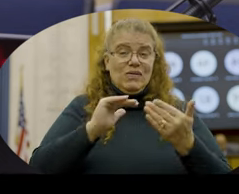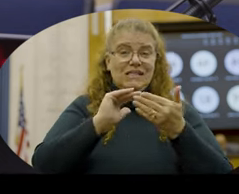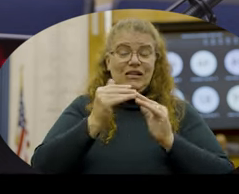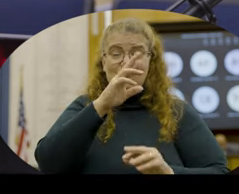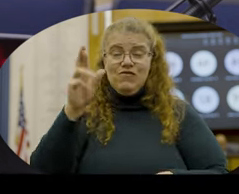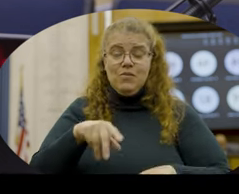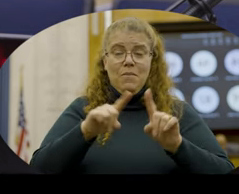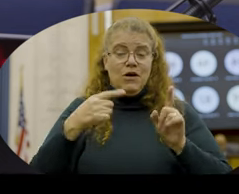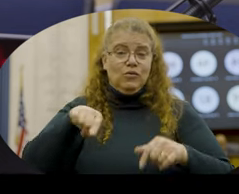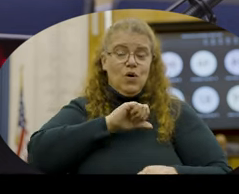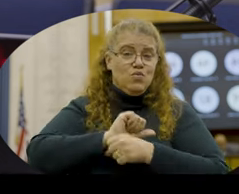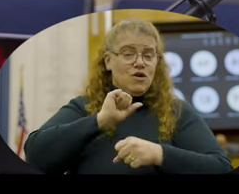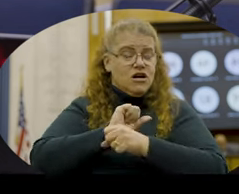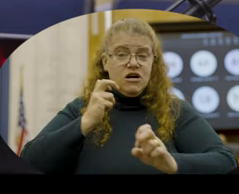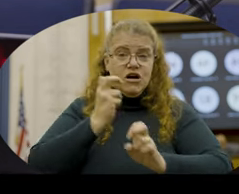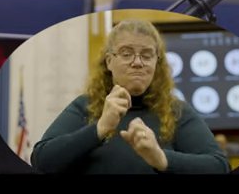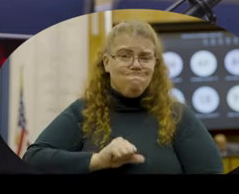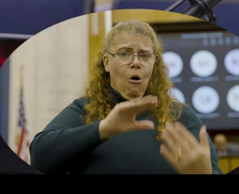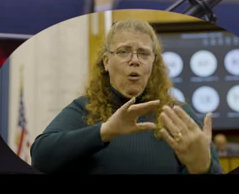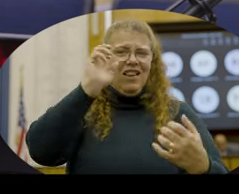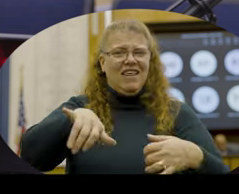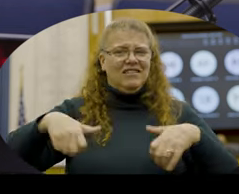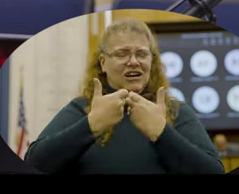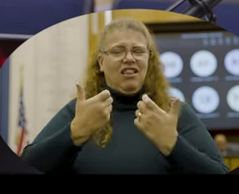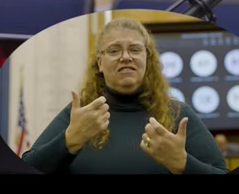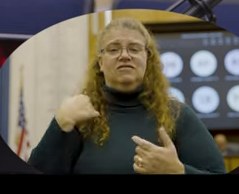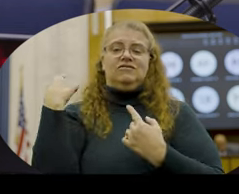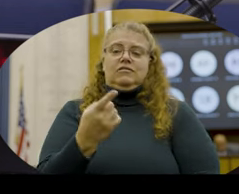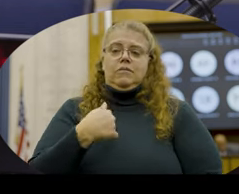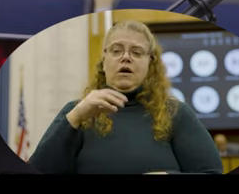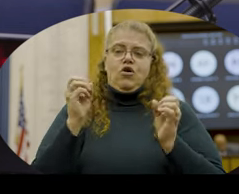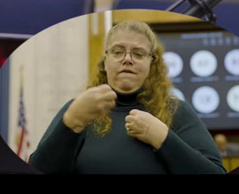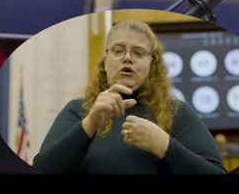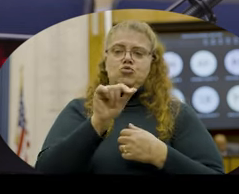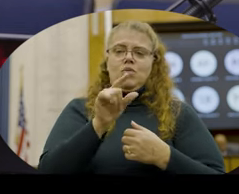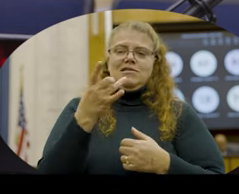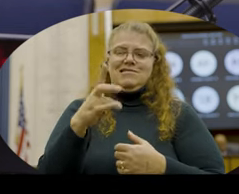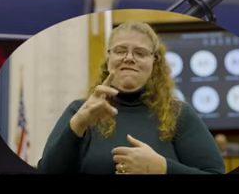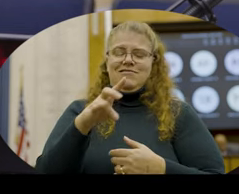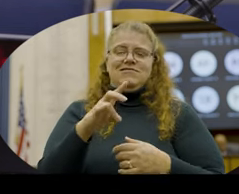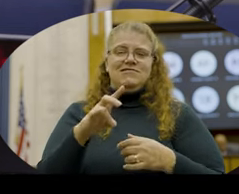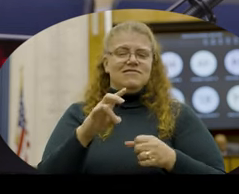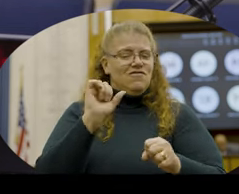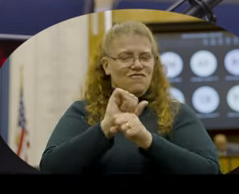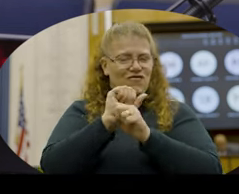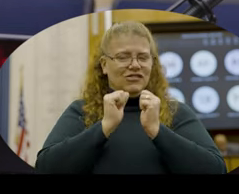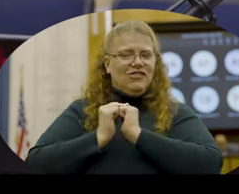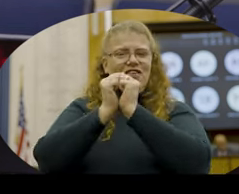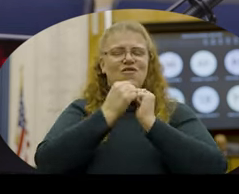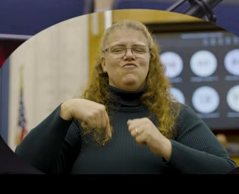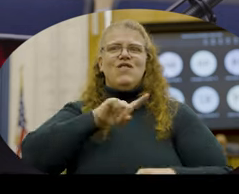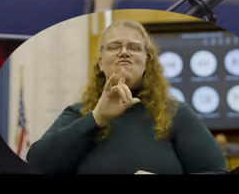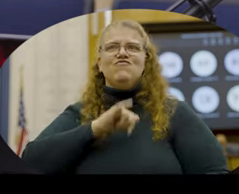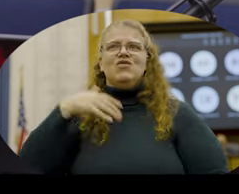But we are working hard to address the challenge. Since I took office in 2017, working together, we have